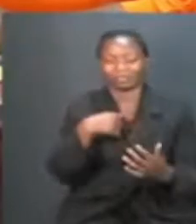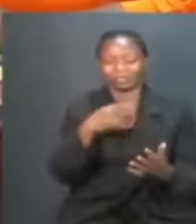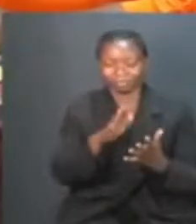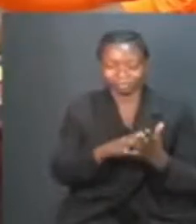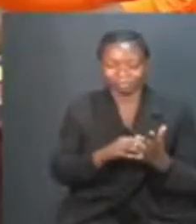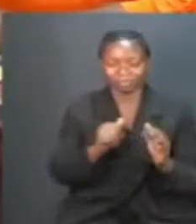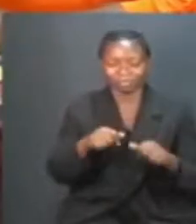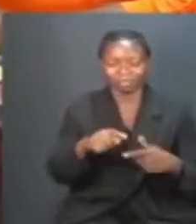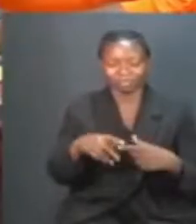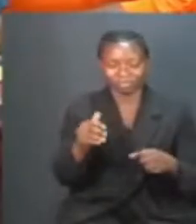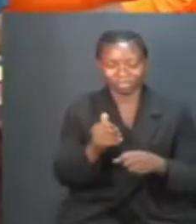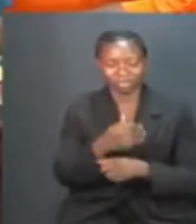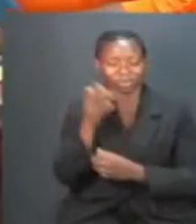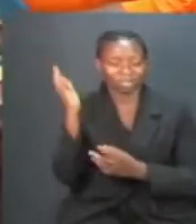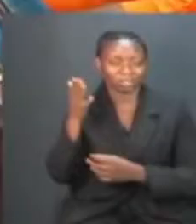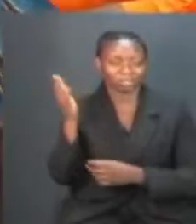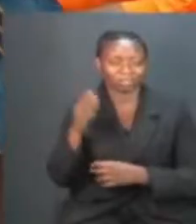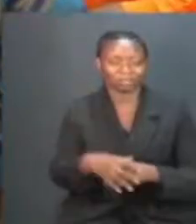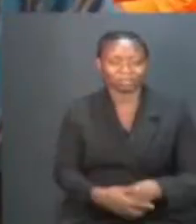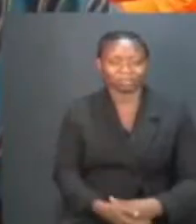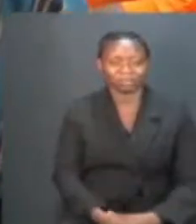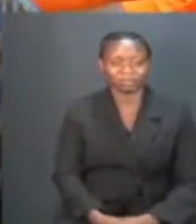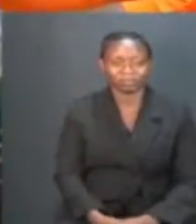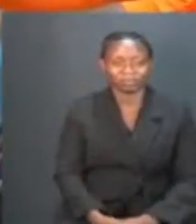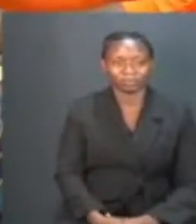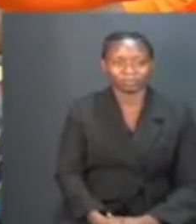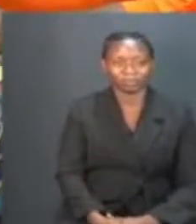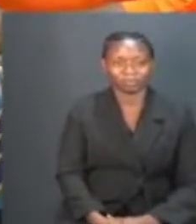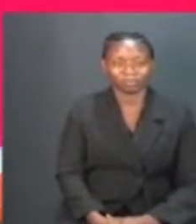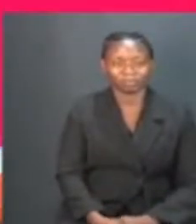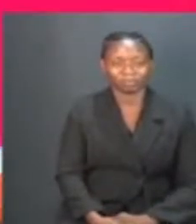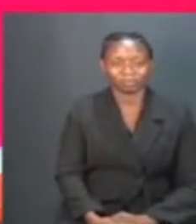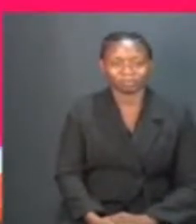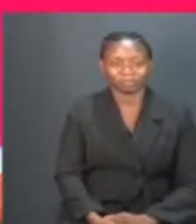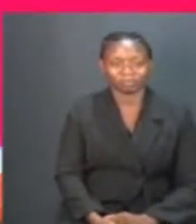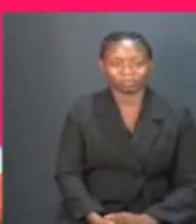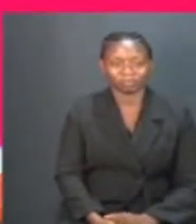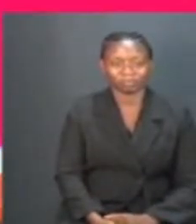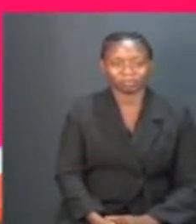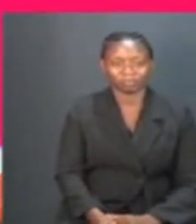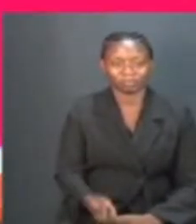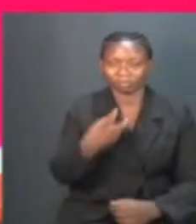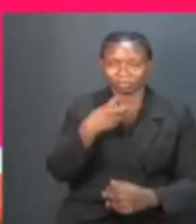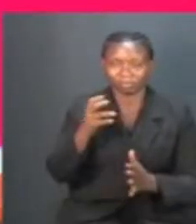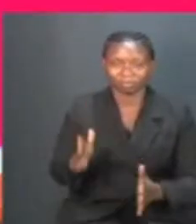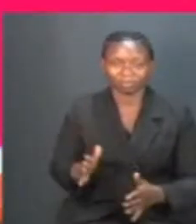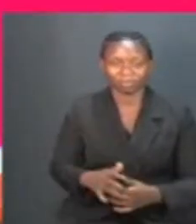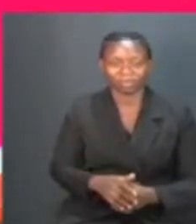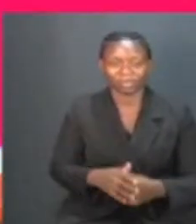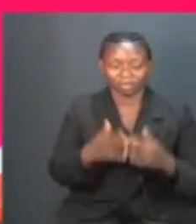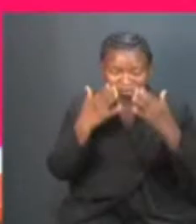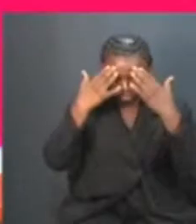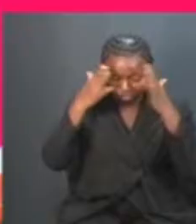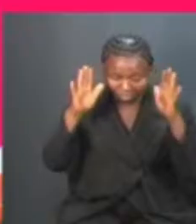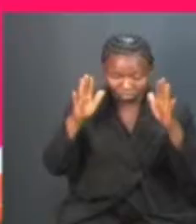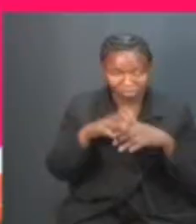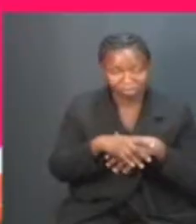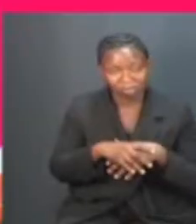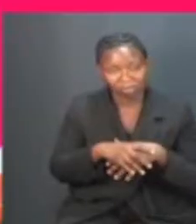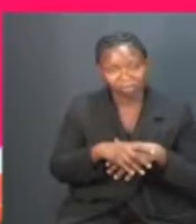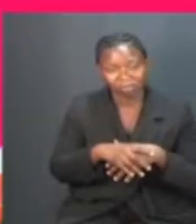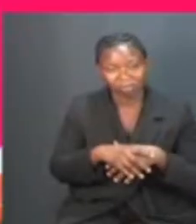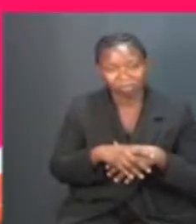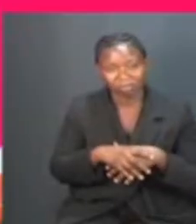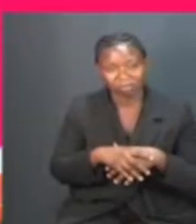should be able to take the statement. Speaker, yes. Speaker, respectfully, I do not know if you